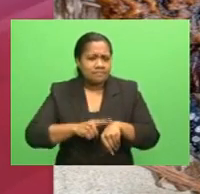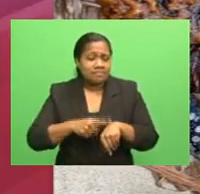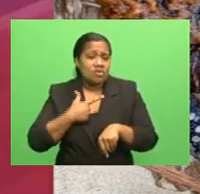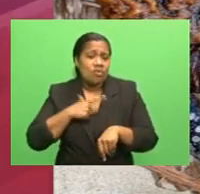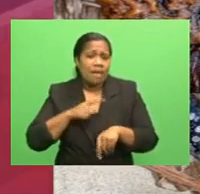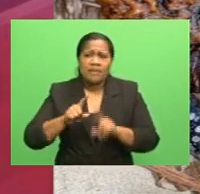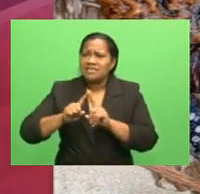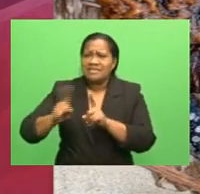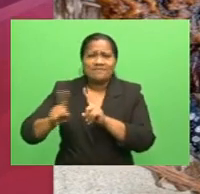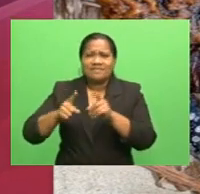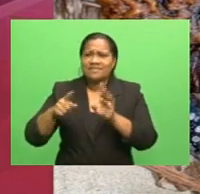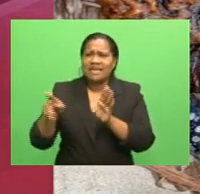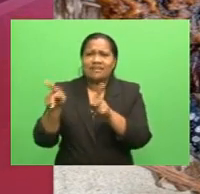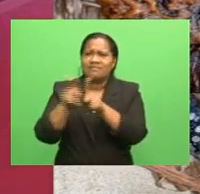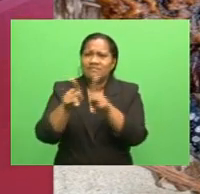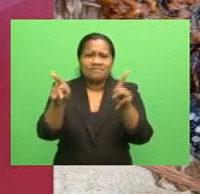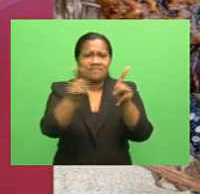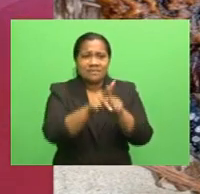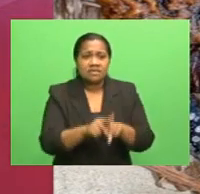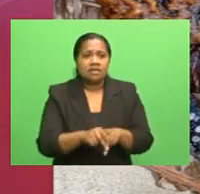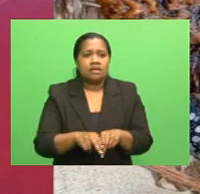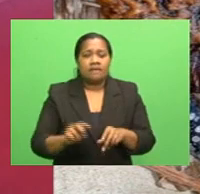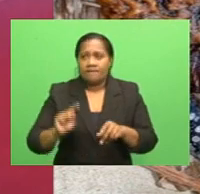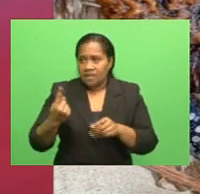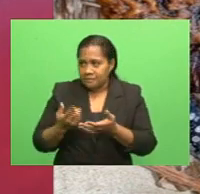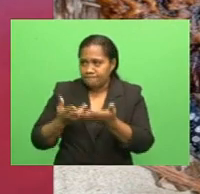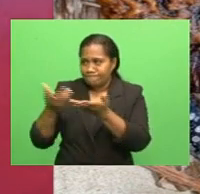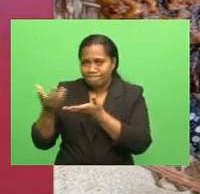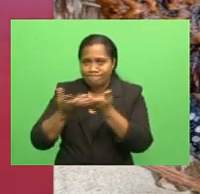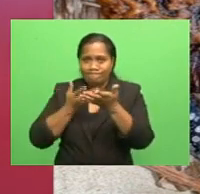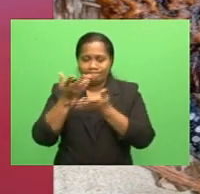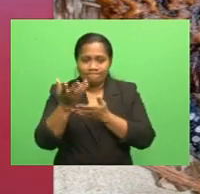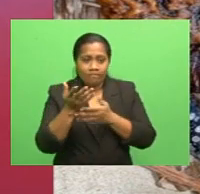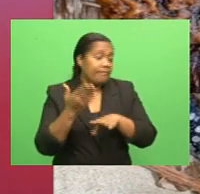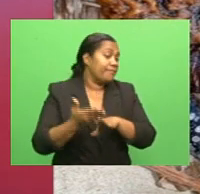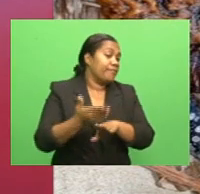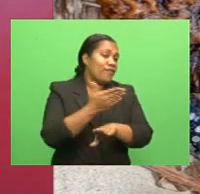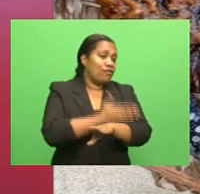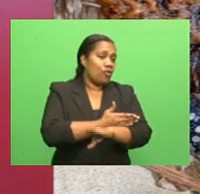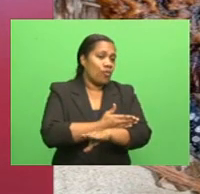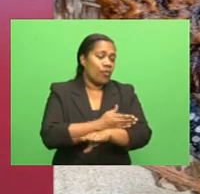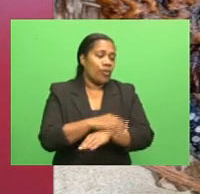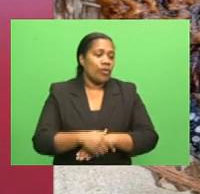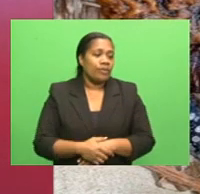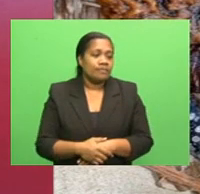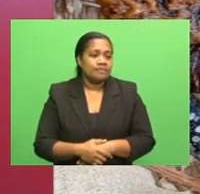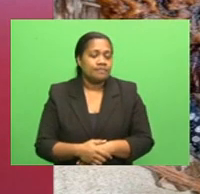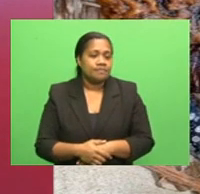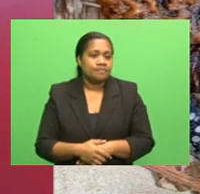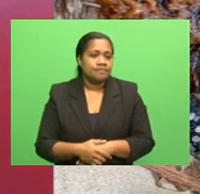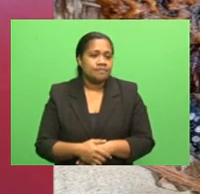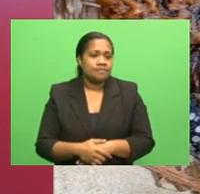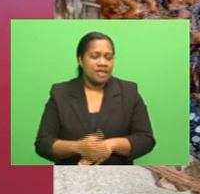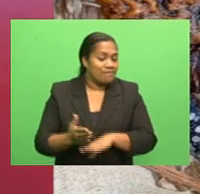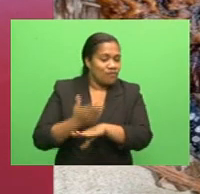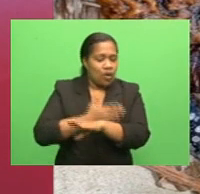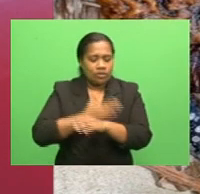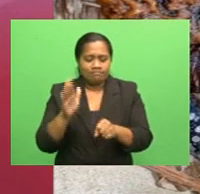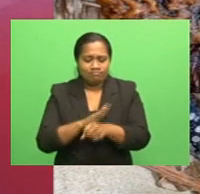in Fiji has to be consulted before a decision is